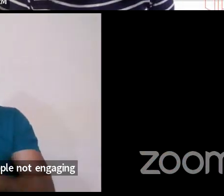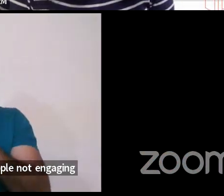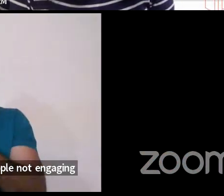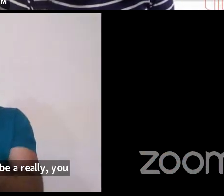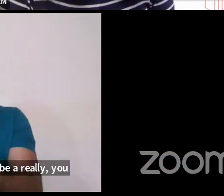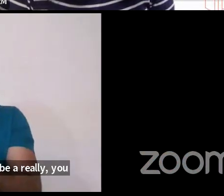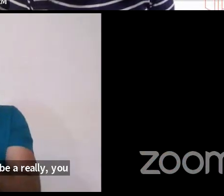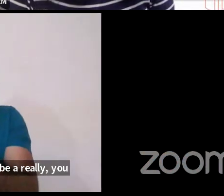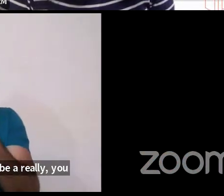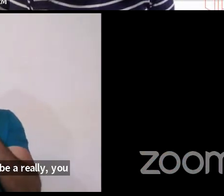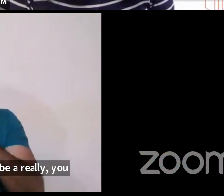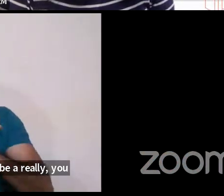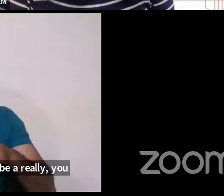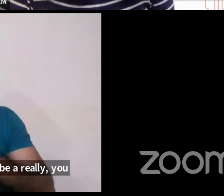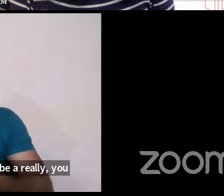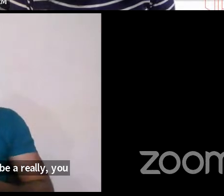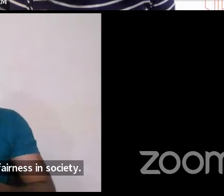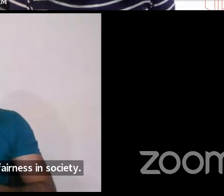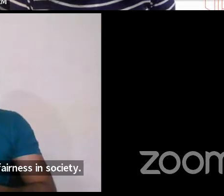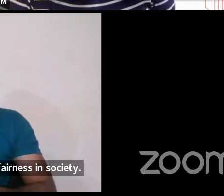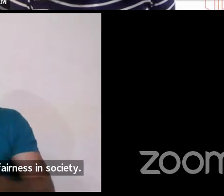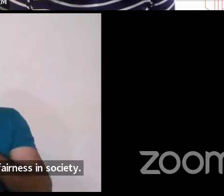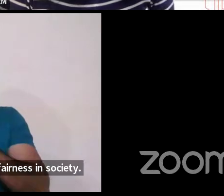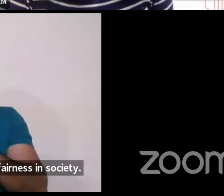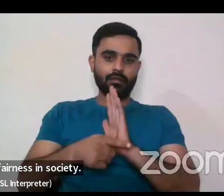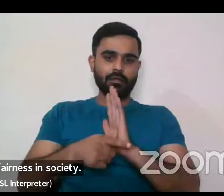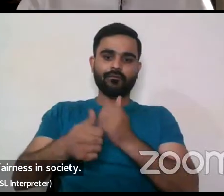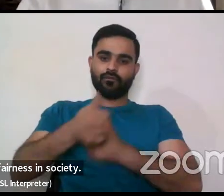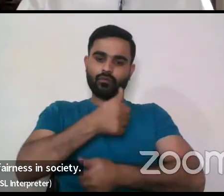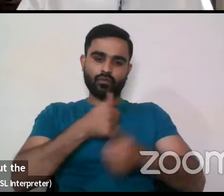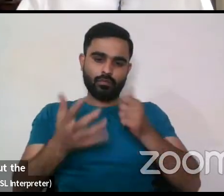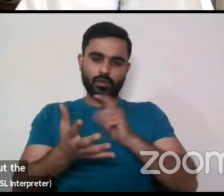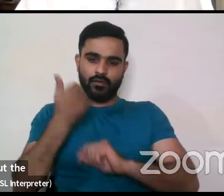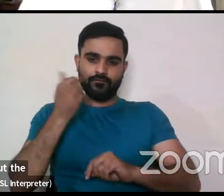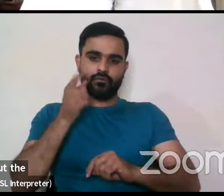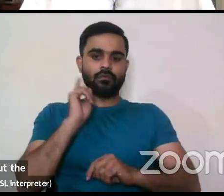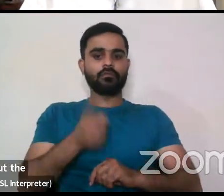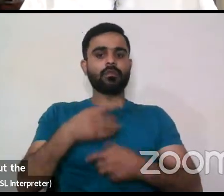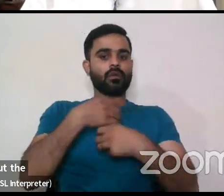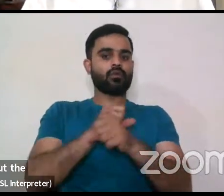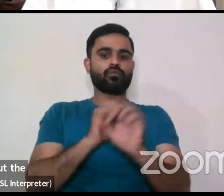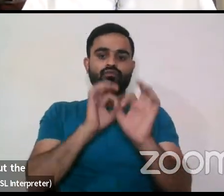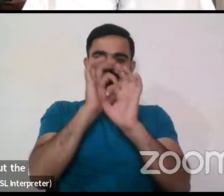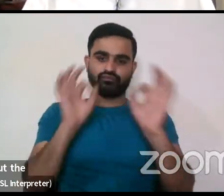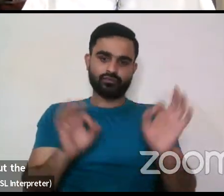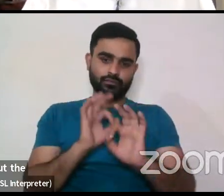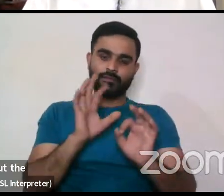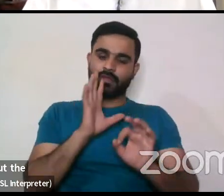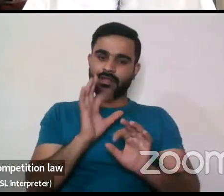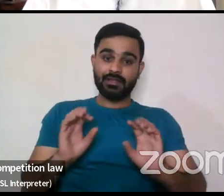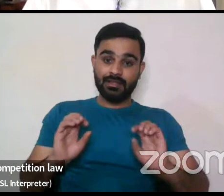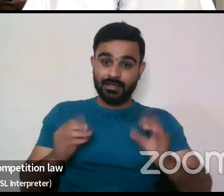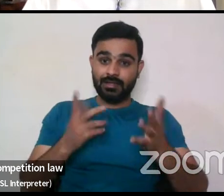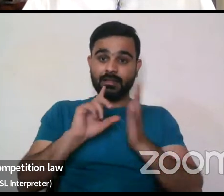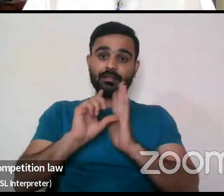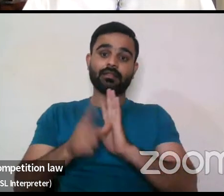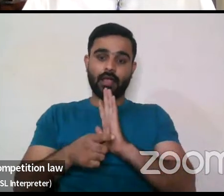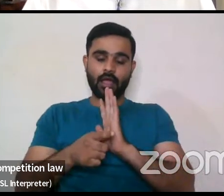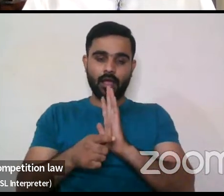fairness in society? Of course, later we'll find out that competition law doesn't necessarily create fairness, but this is a layman's